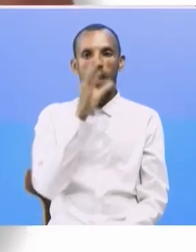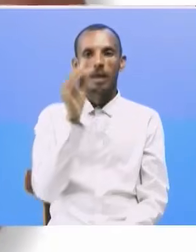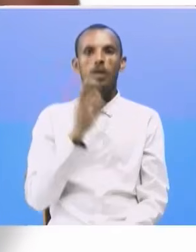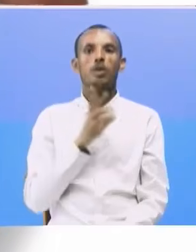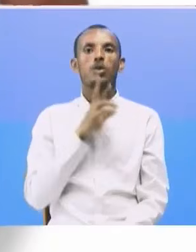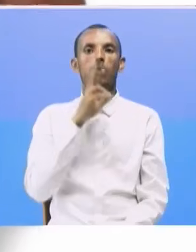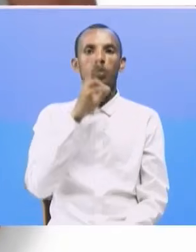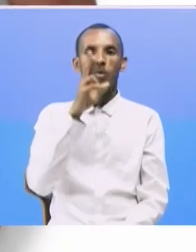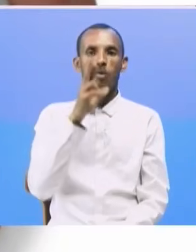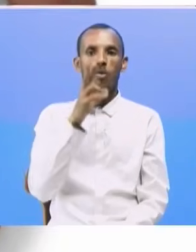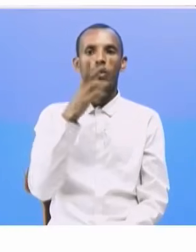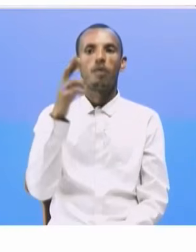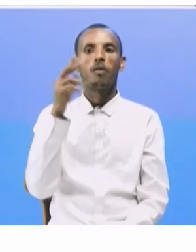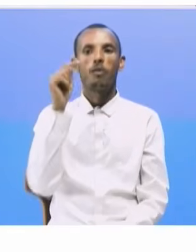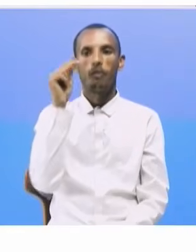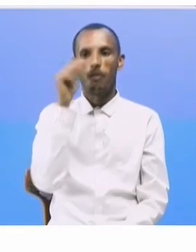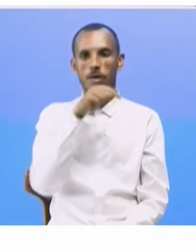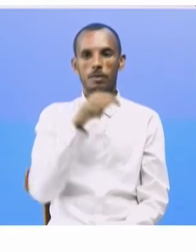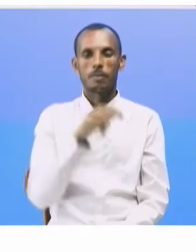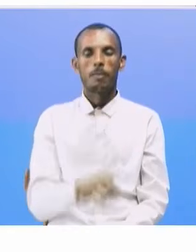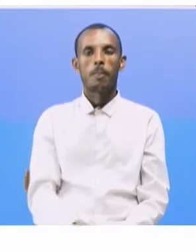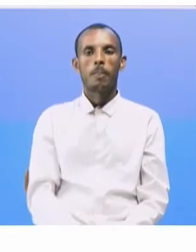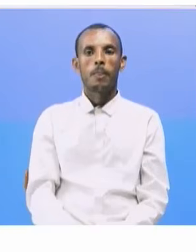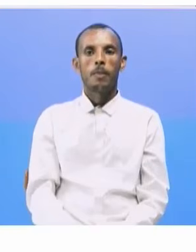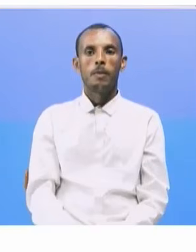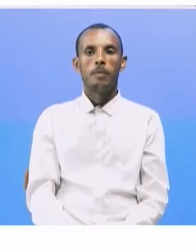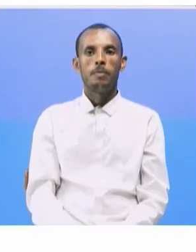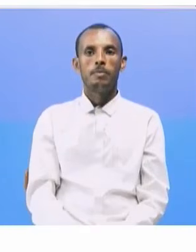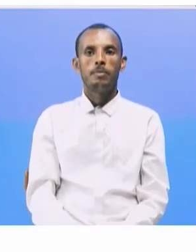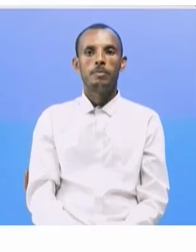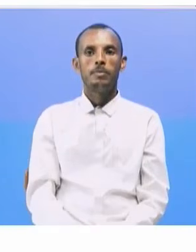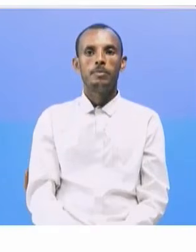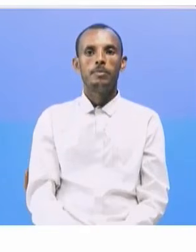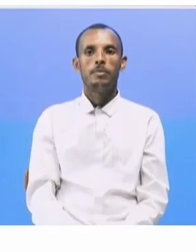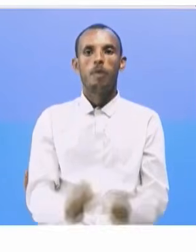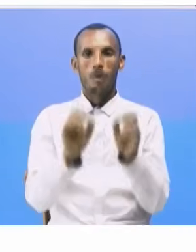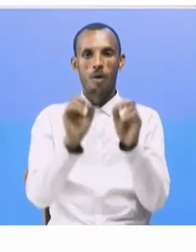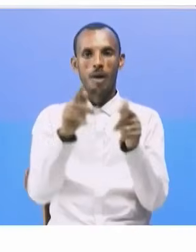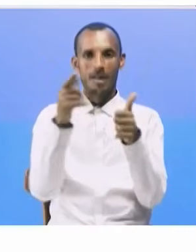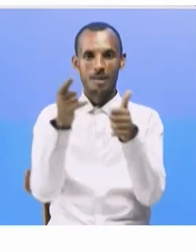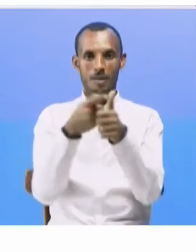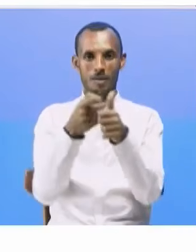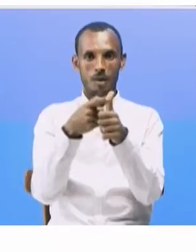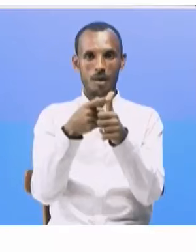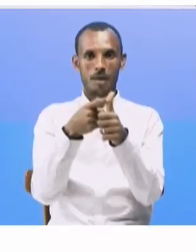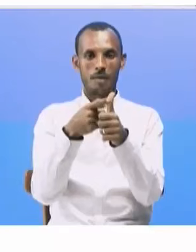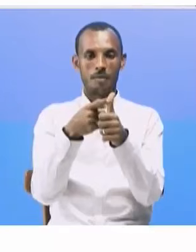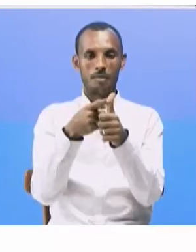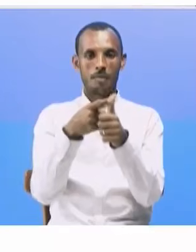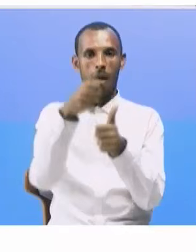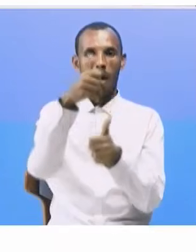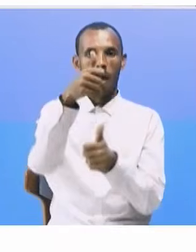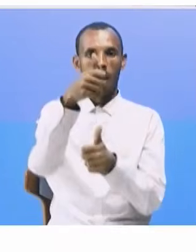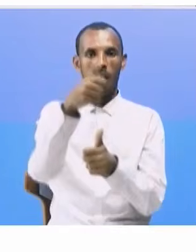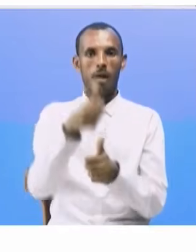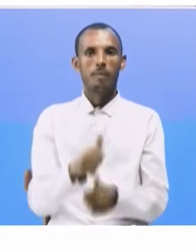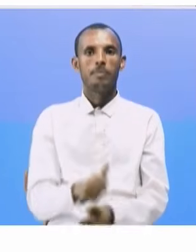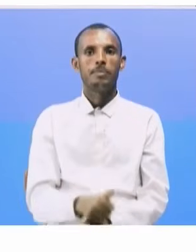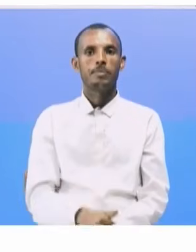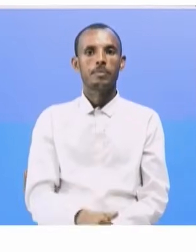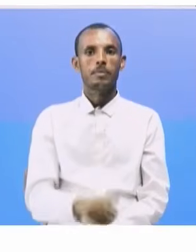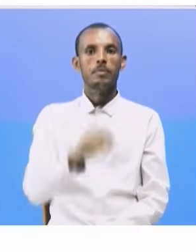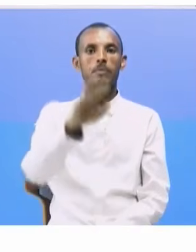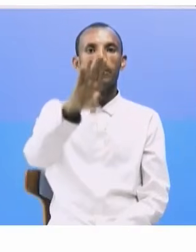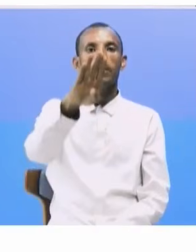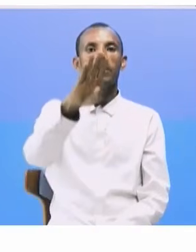true or false. Okay, the first one, B is not